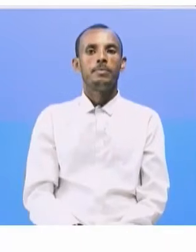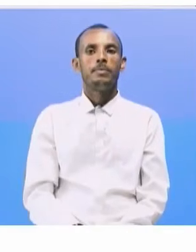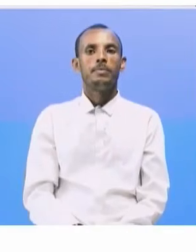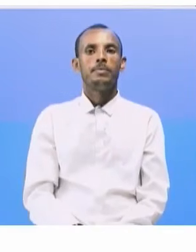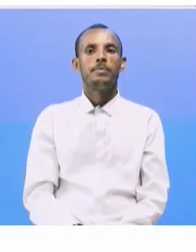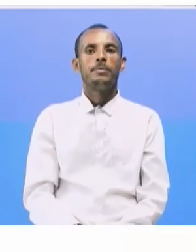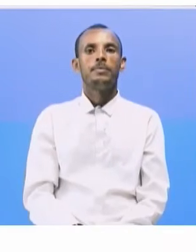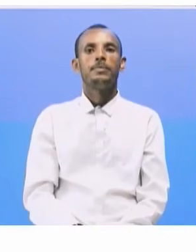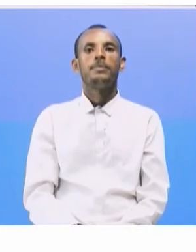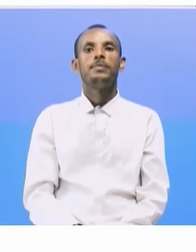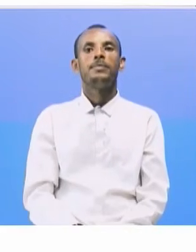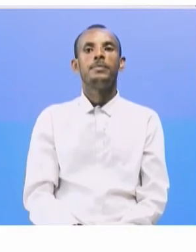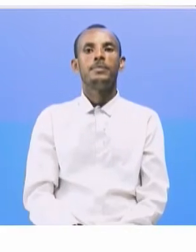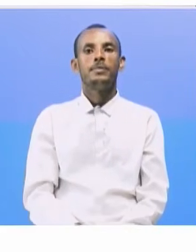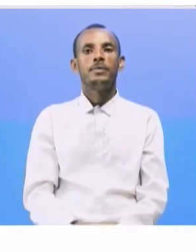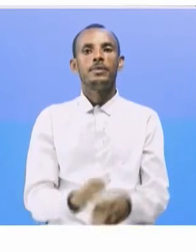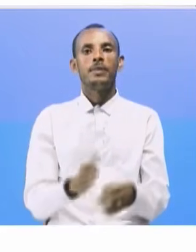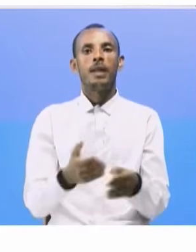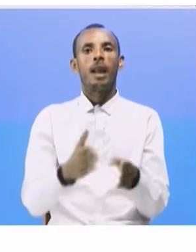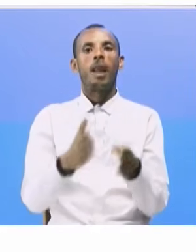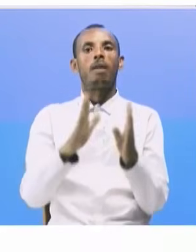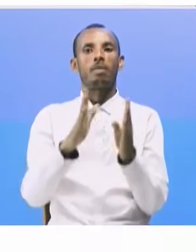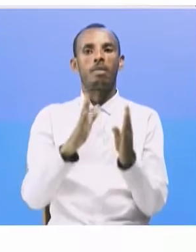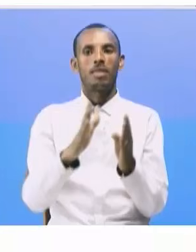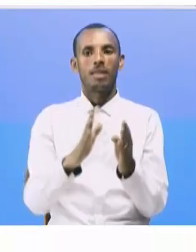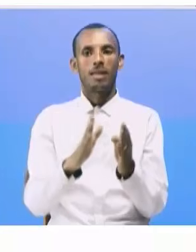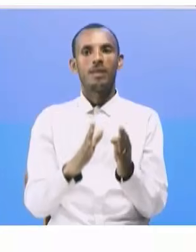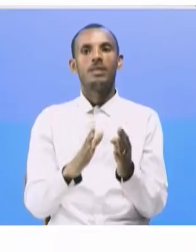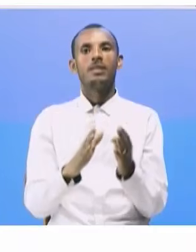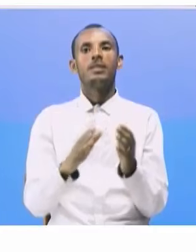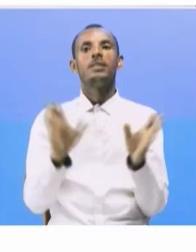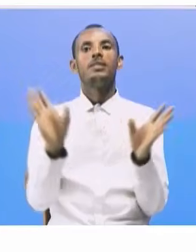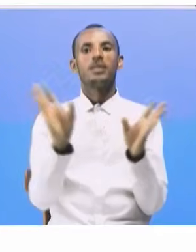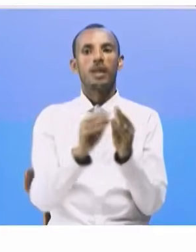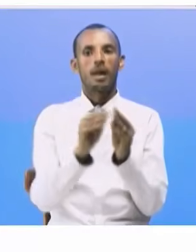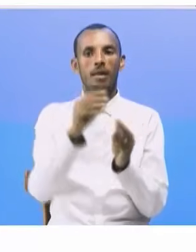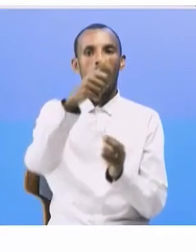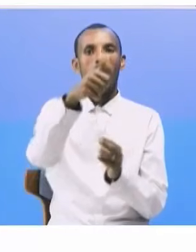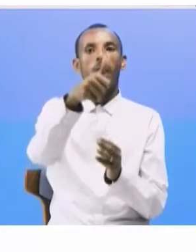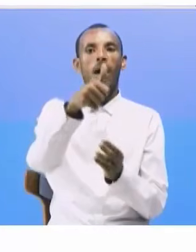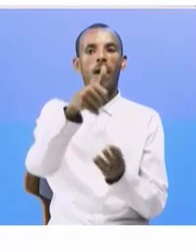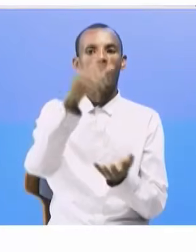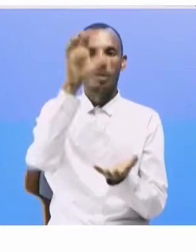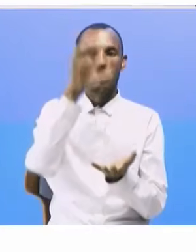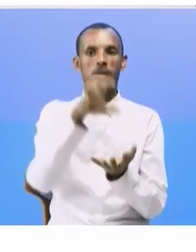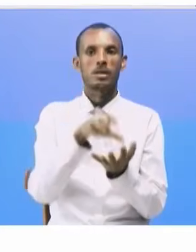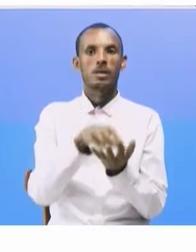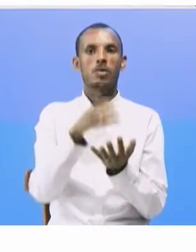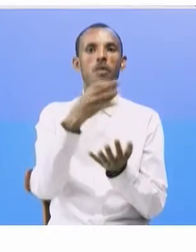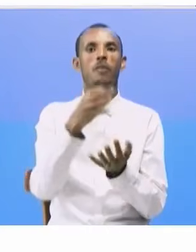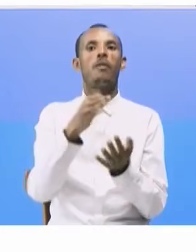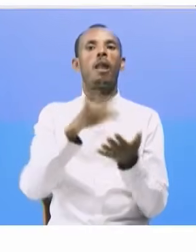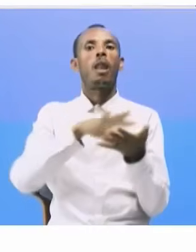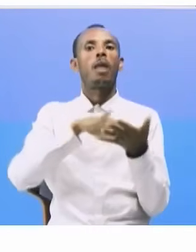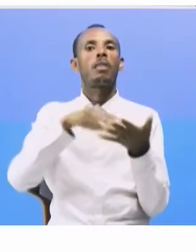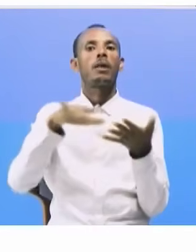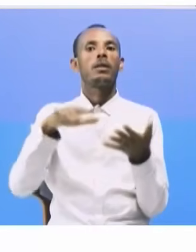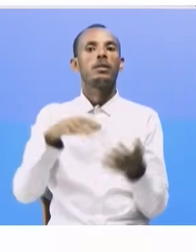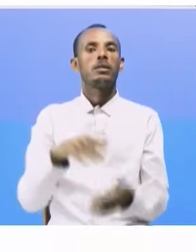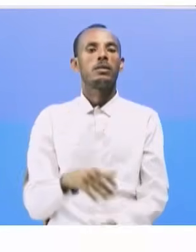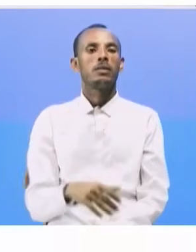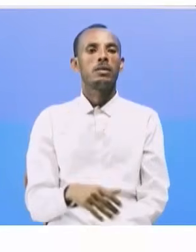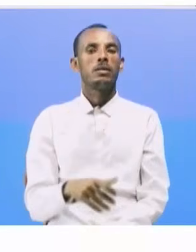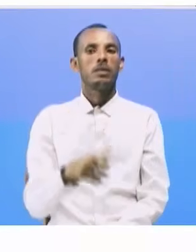state whether the following, let set A consists of the letters. These